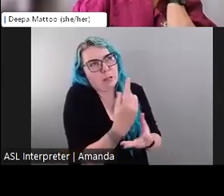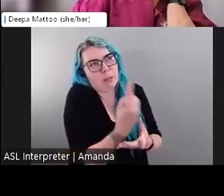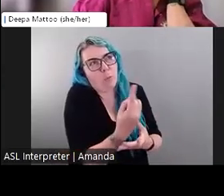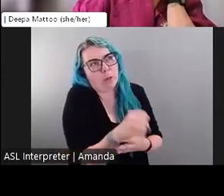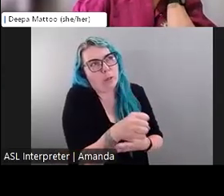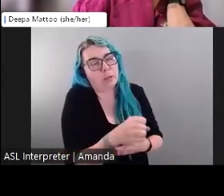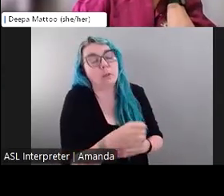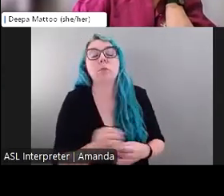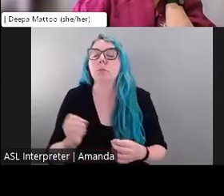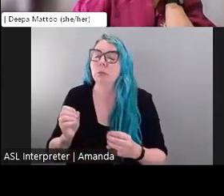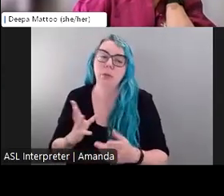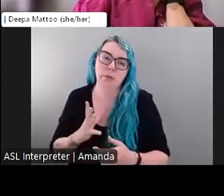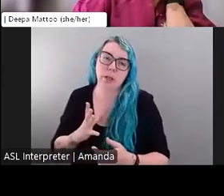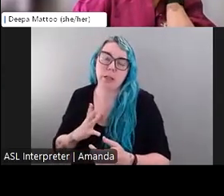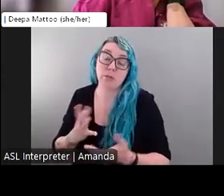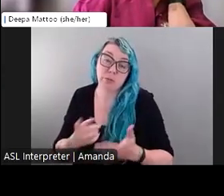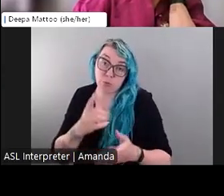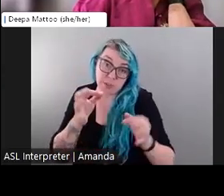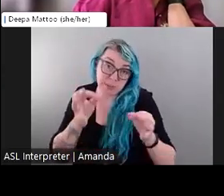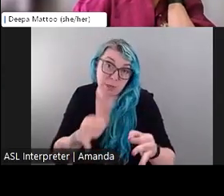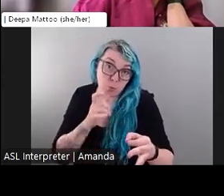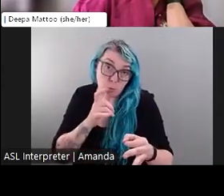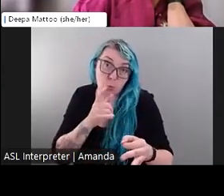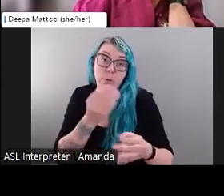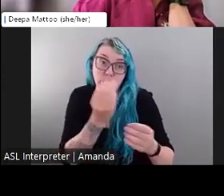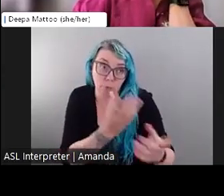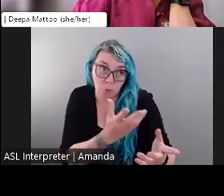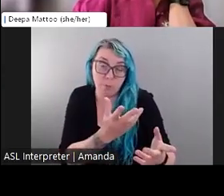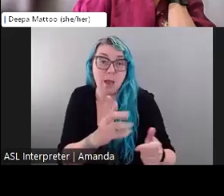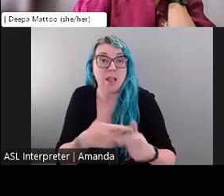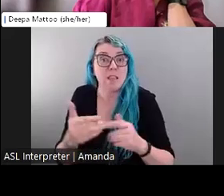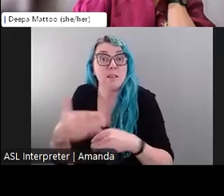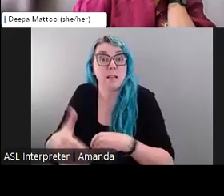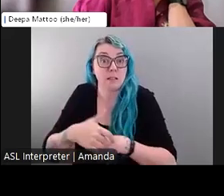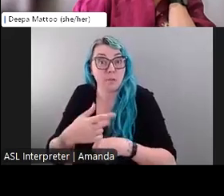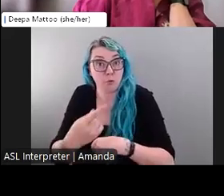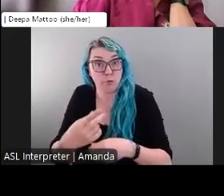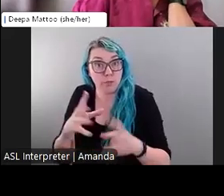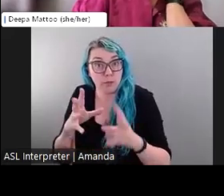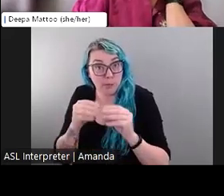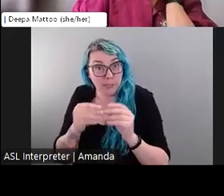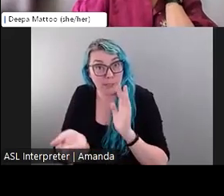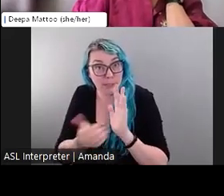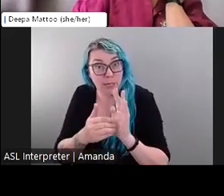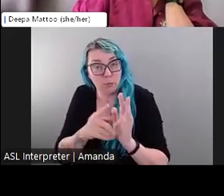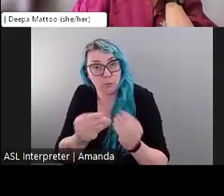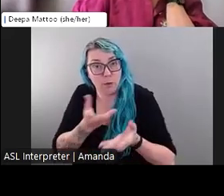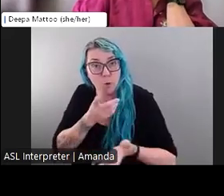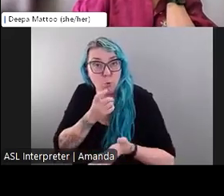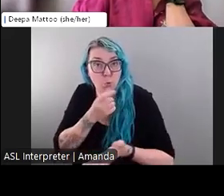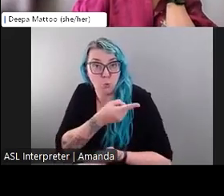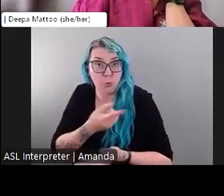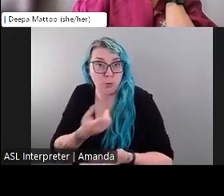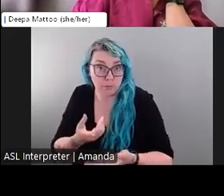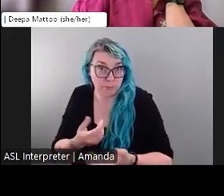meet, you can tell me who that person you're thinking about could be. Um, Also, in terms of your